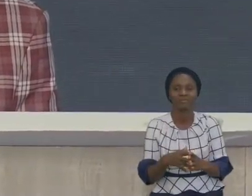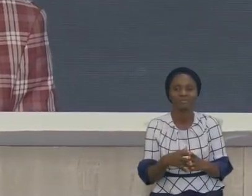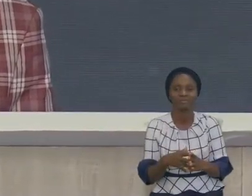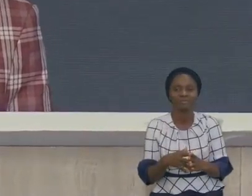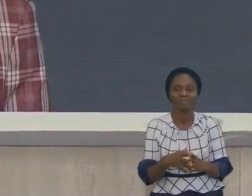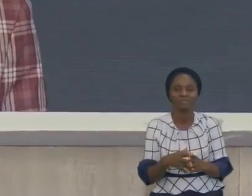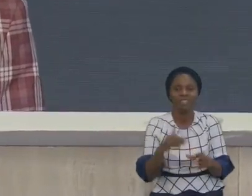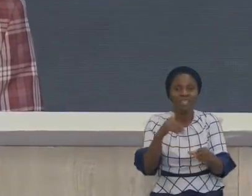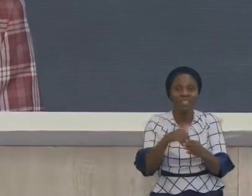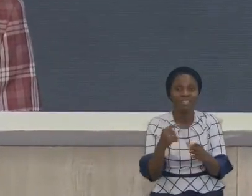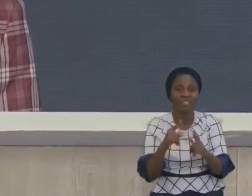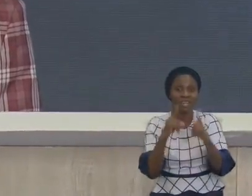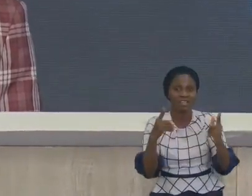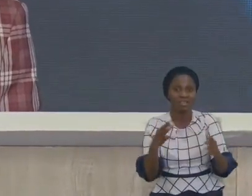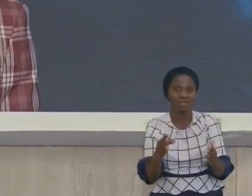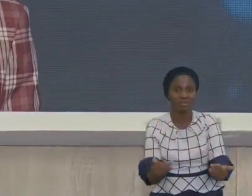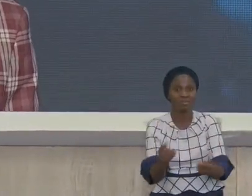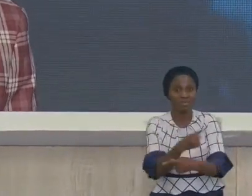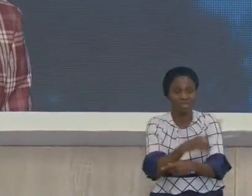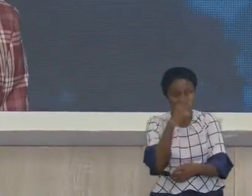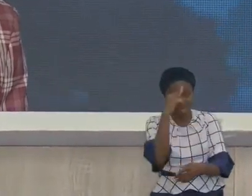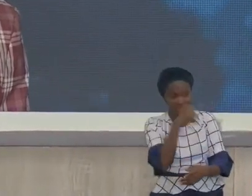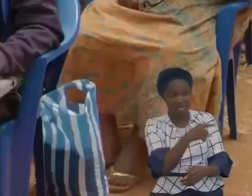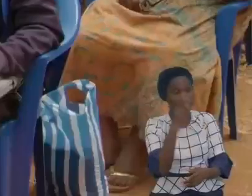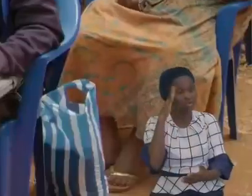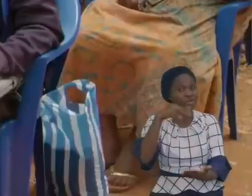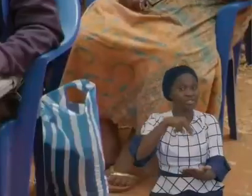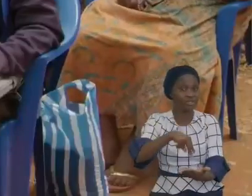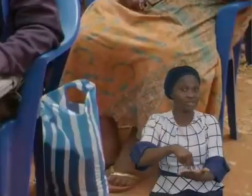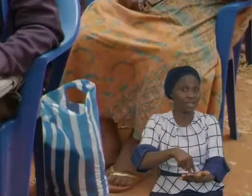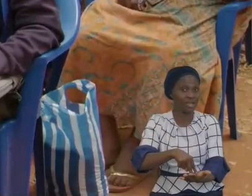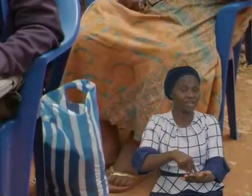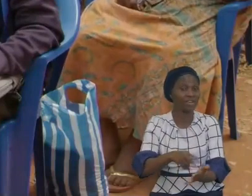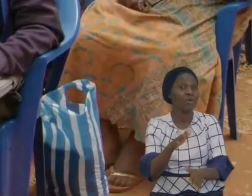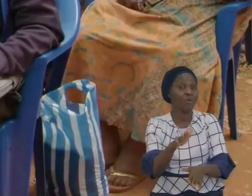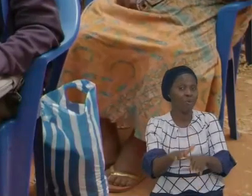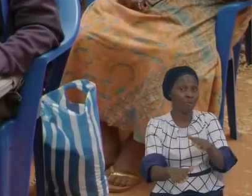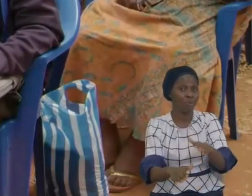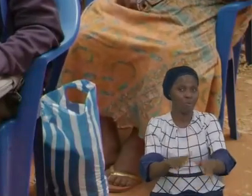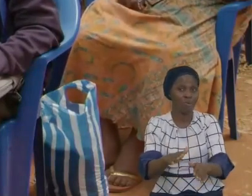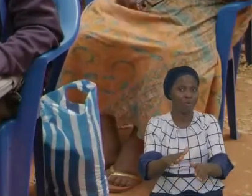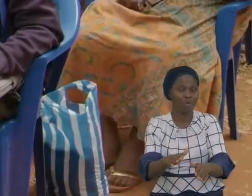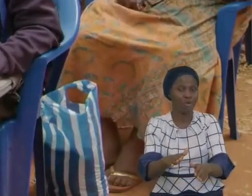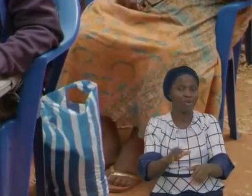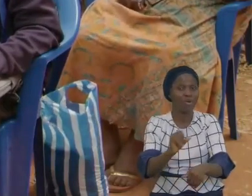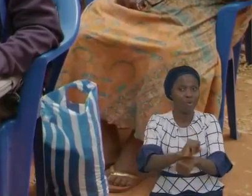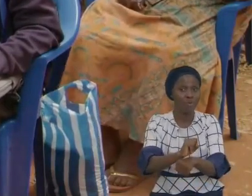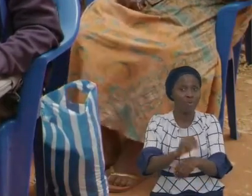work in the office of the president.